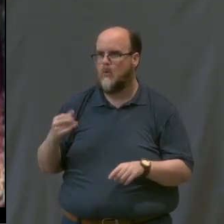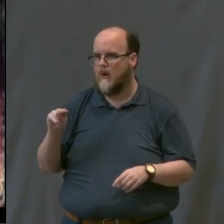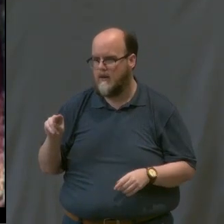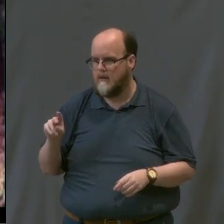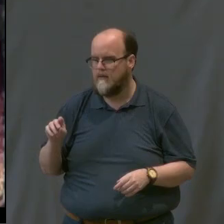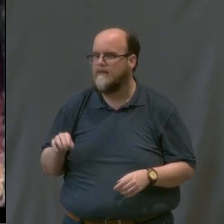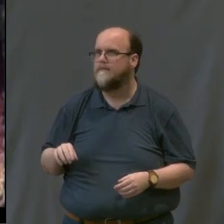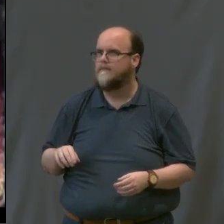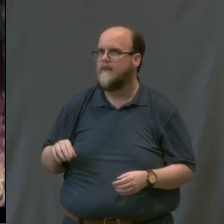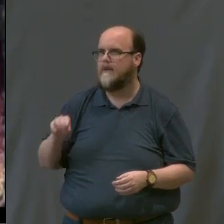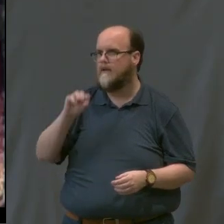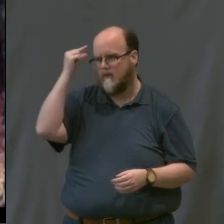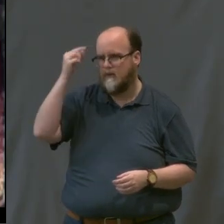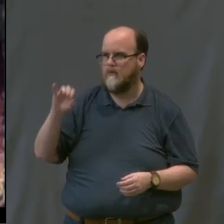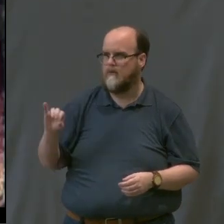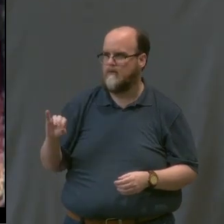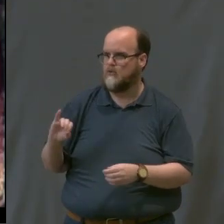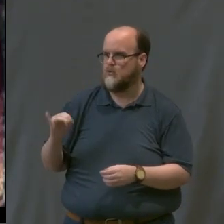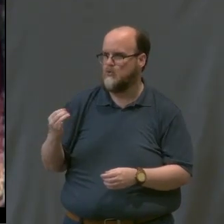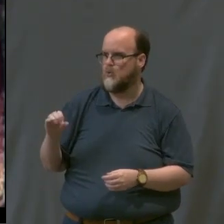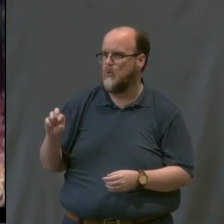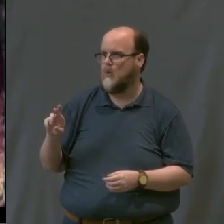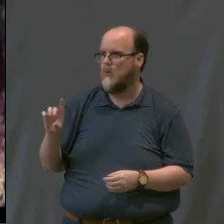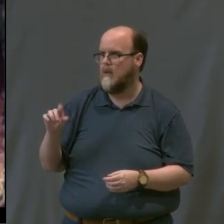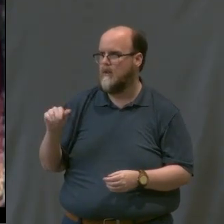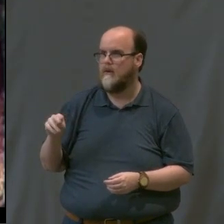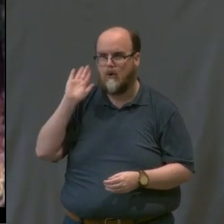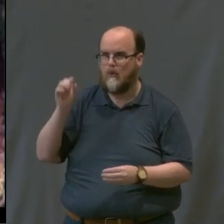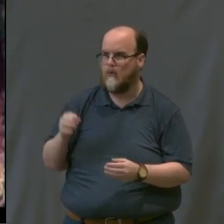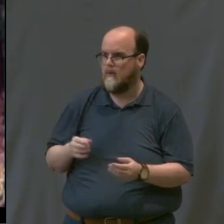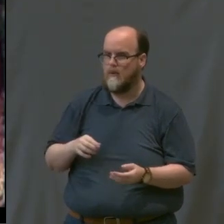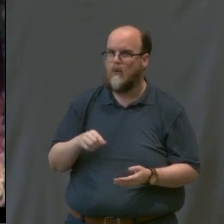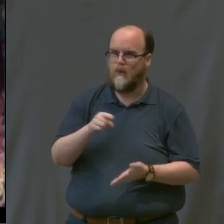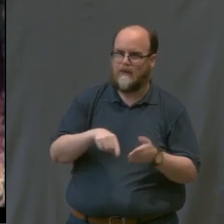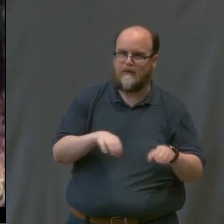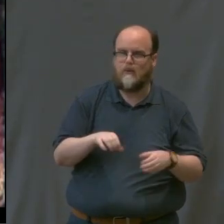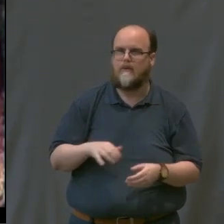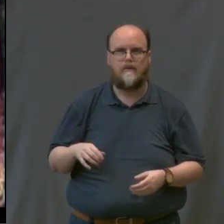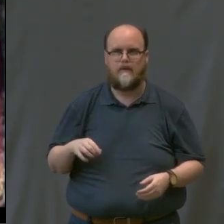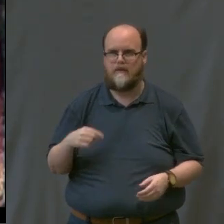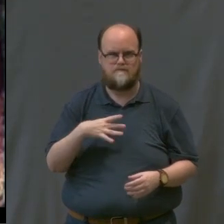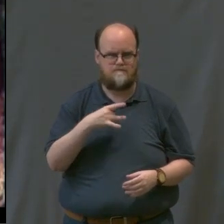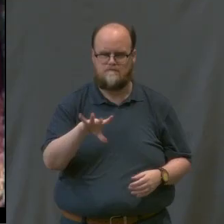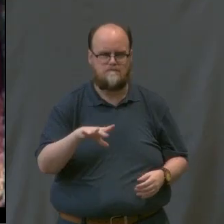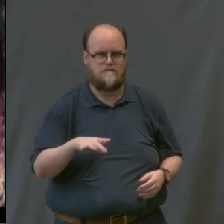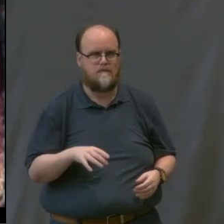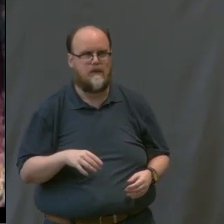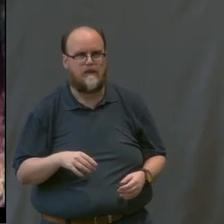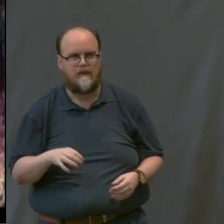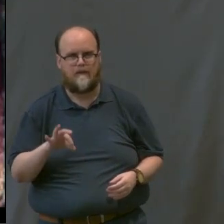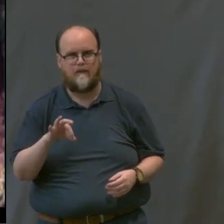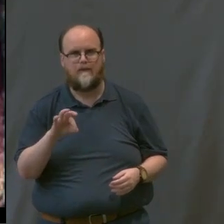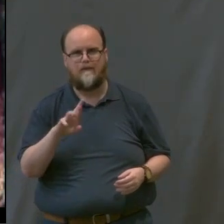government heard what this preacher was doing, they were, quote, not amused and, quote, freaked